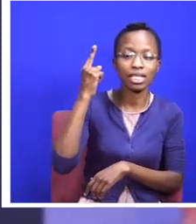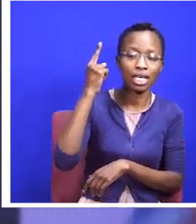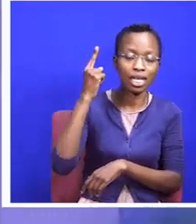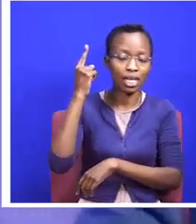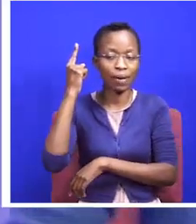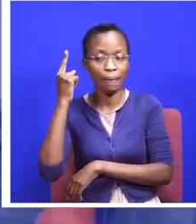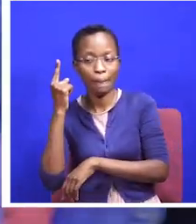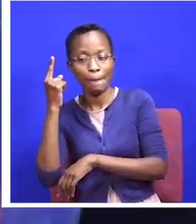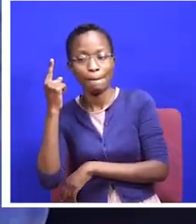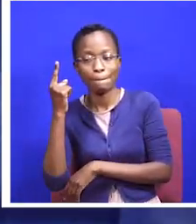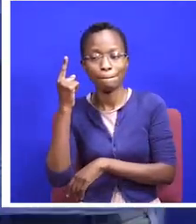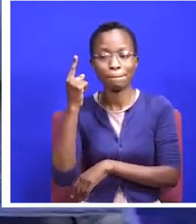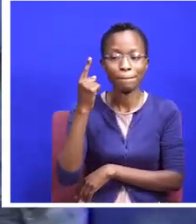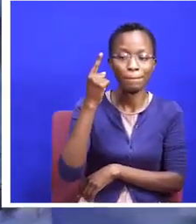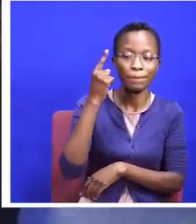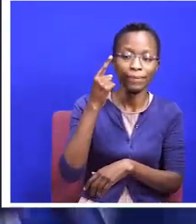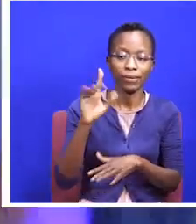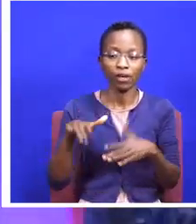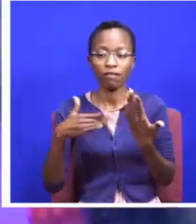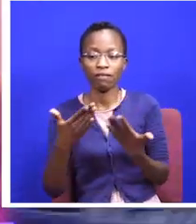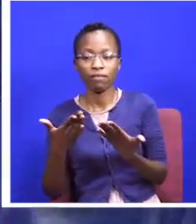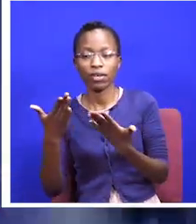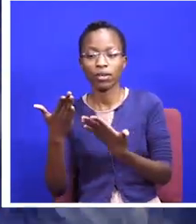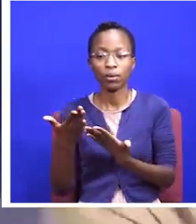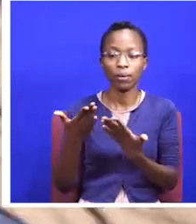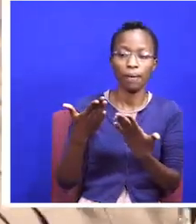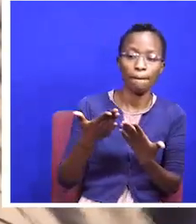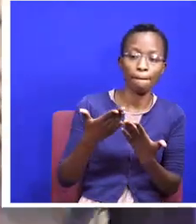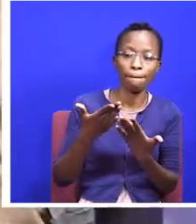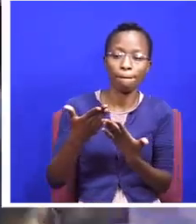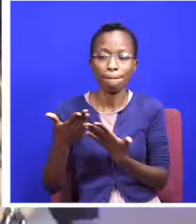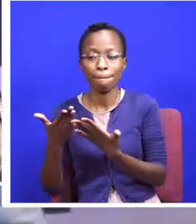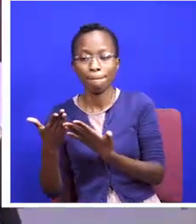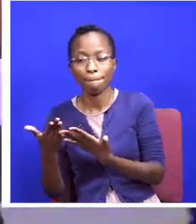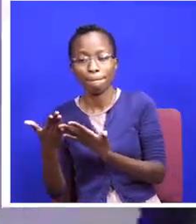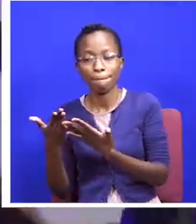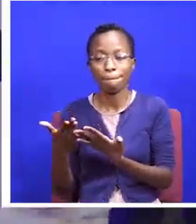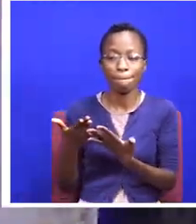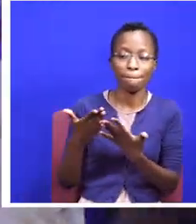grace. I just can't fathom it, I can't make sense